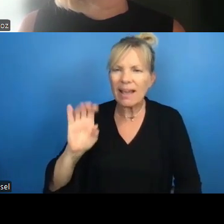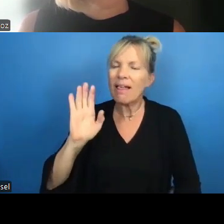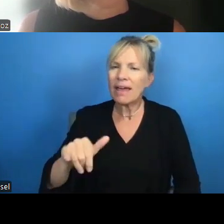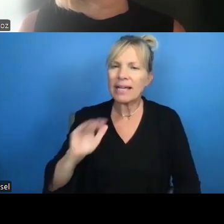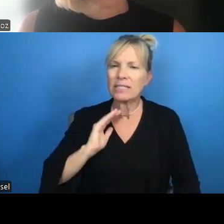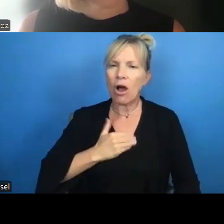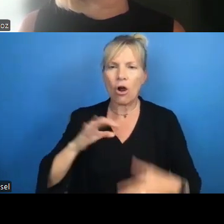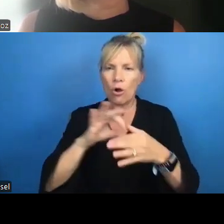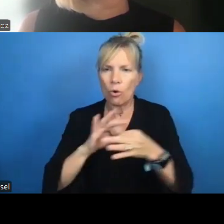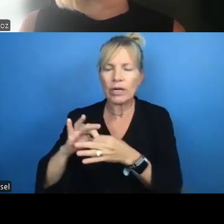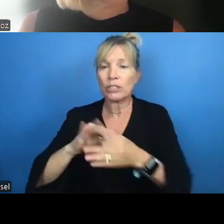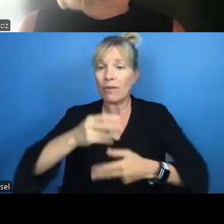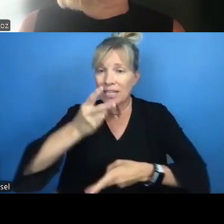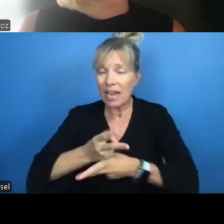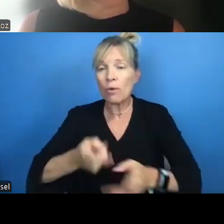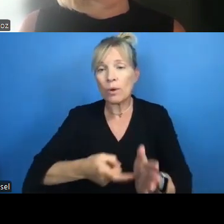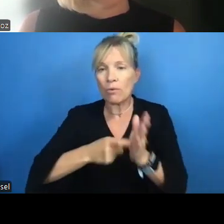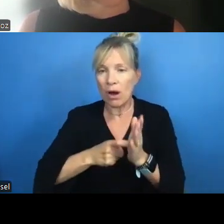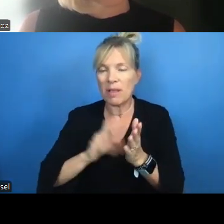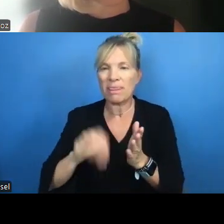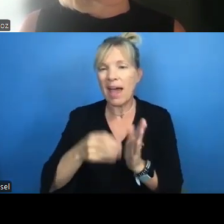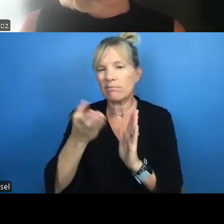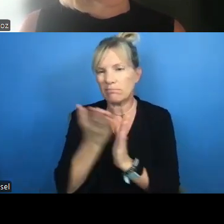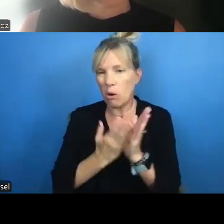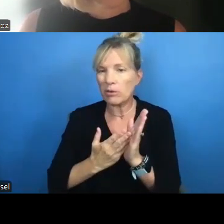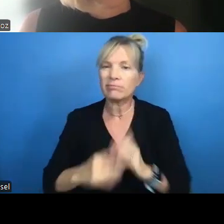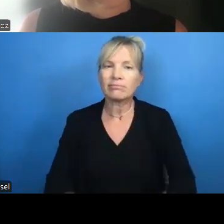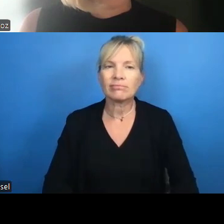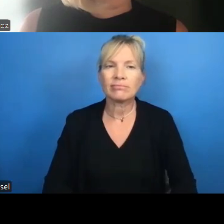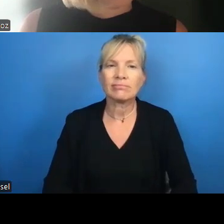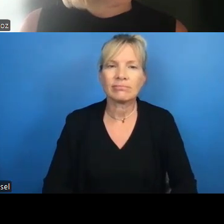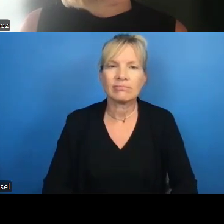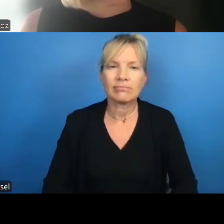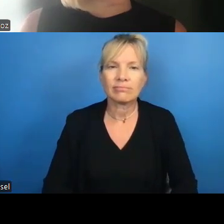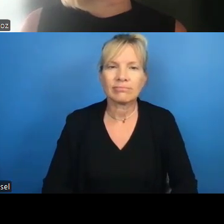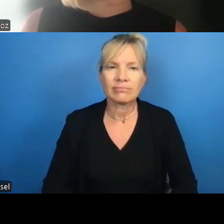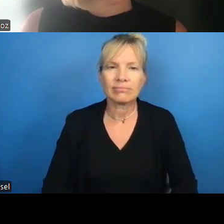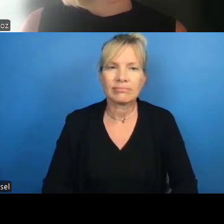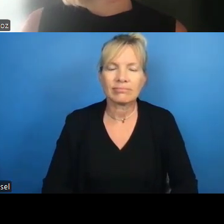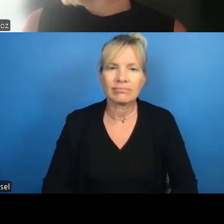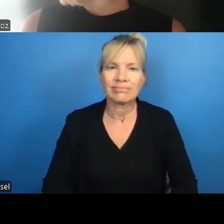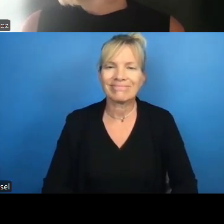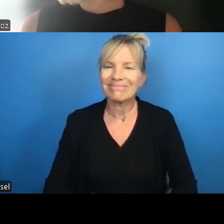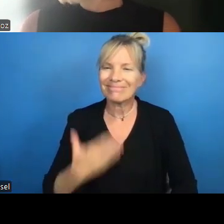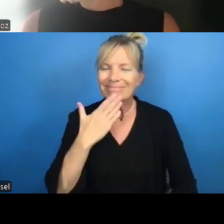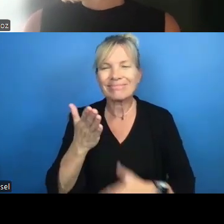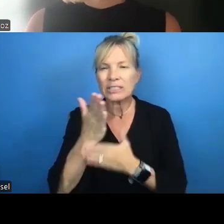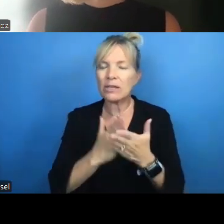our Coordination of Care Requirements chapter. All right, thank you.